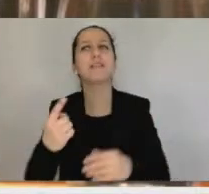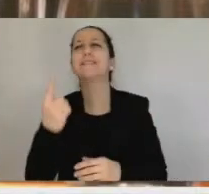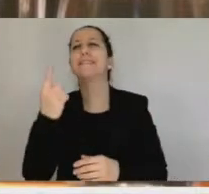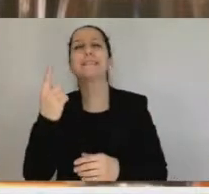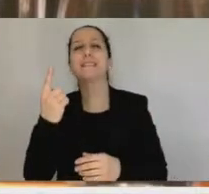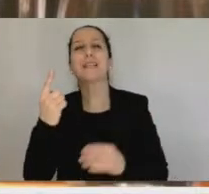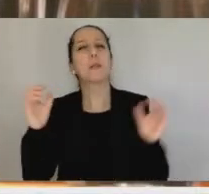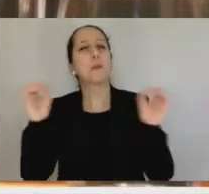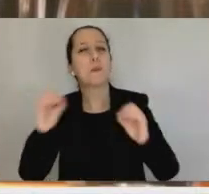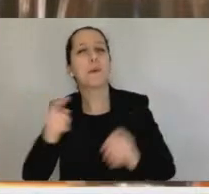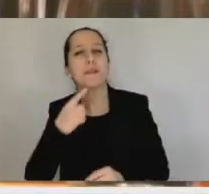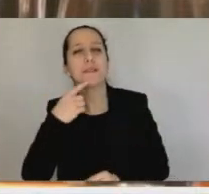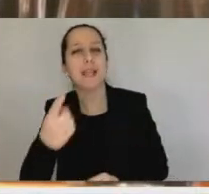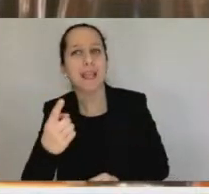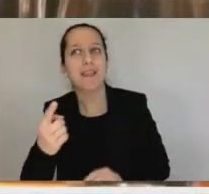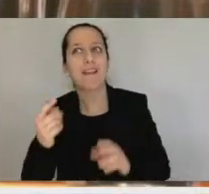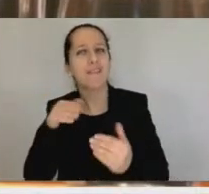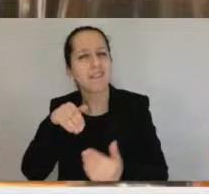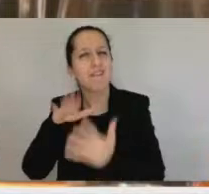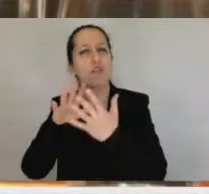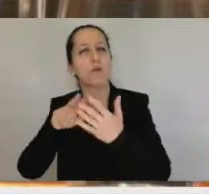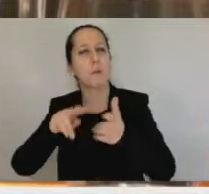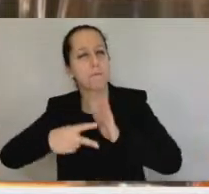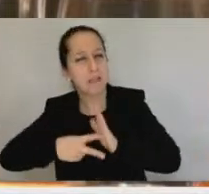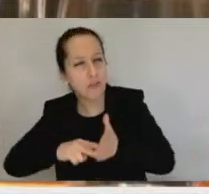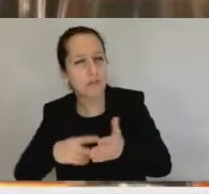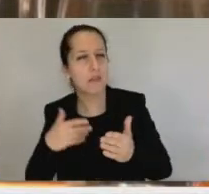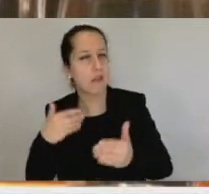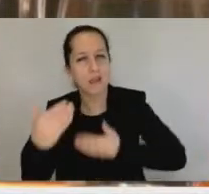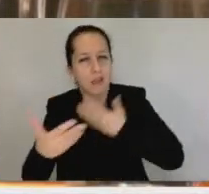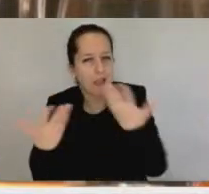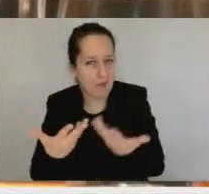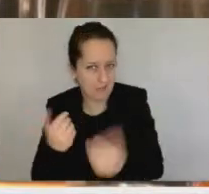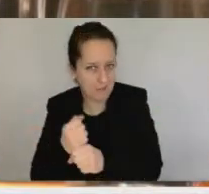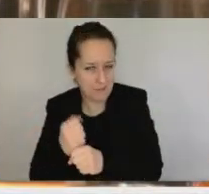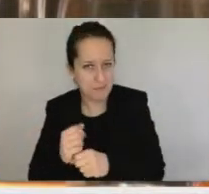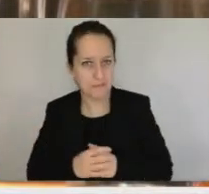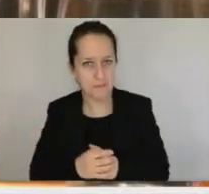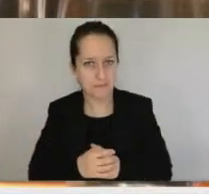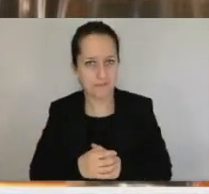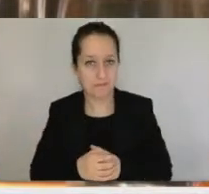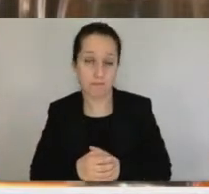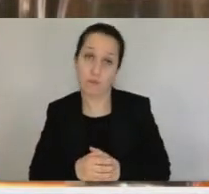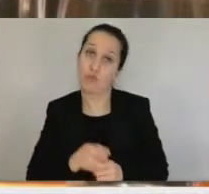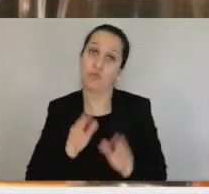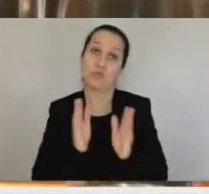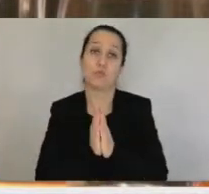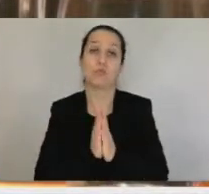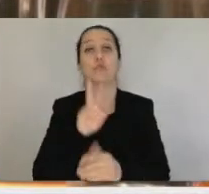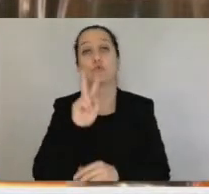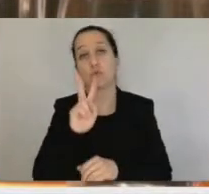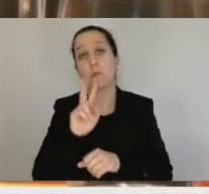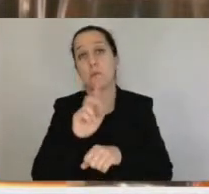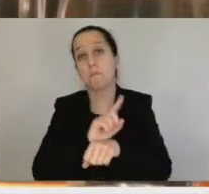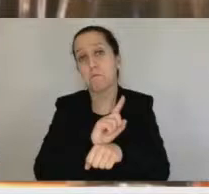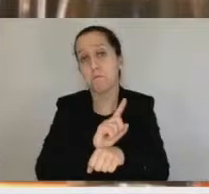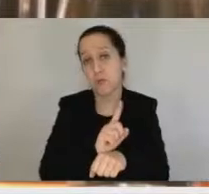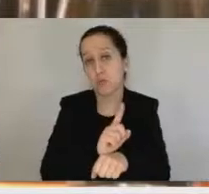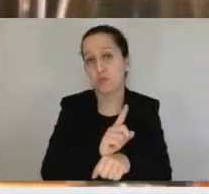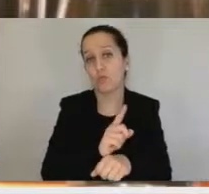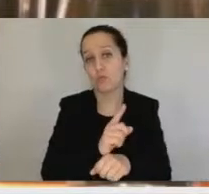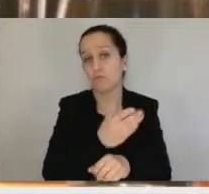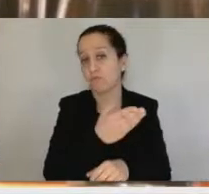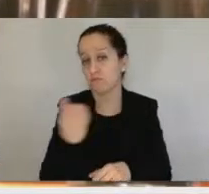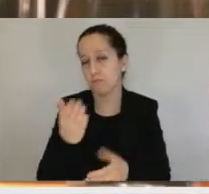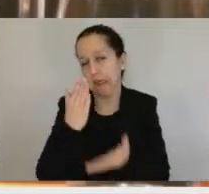addressed today? You each have 2 minutes, 3 minutes tops to respond.